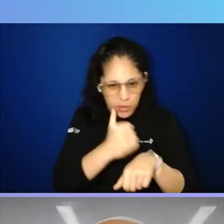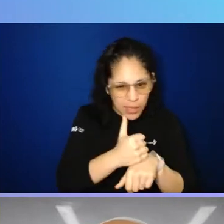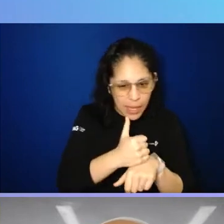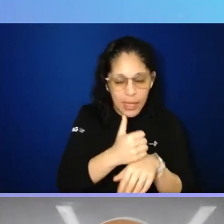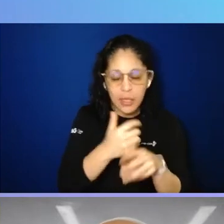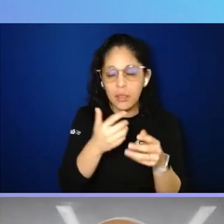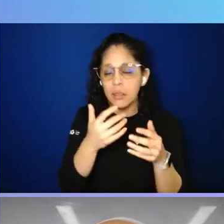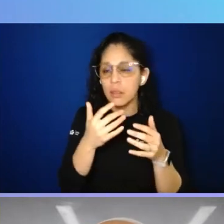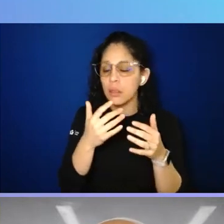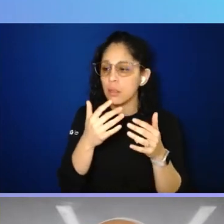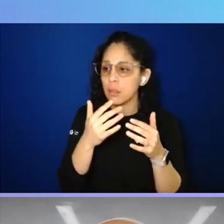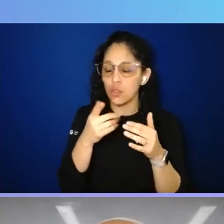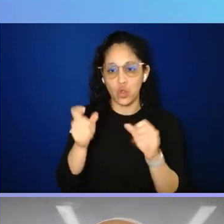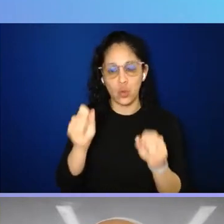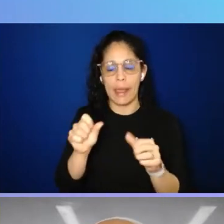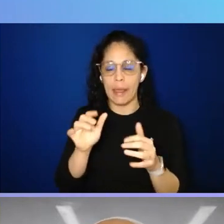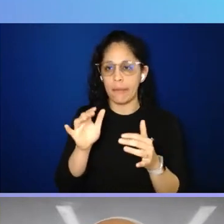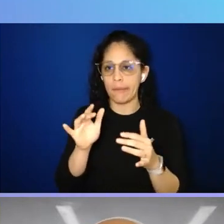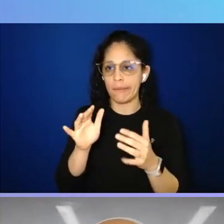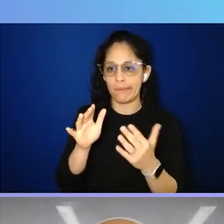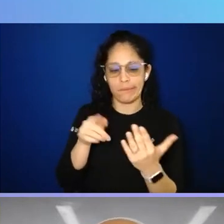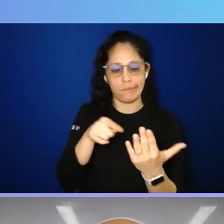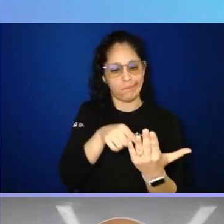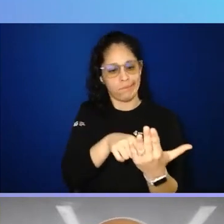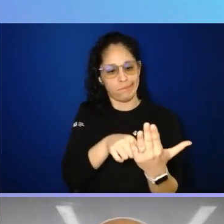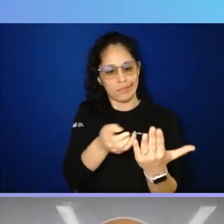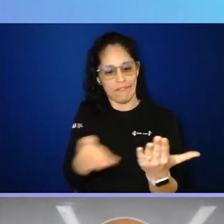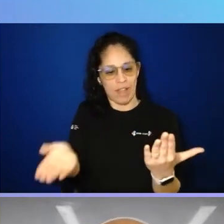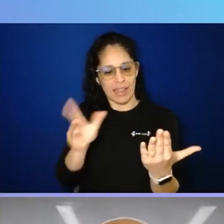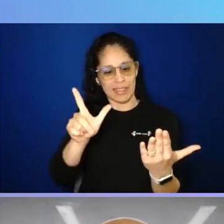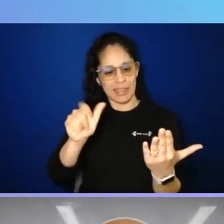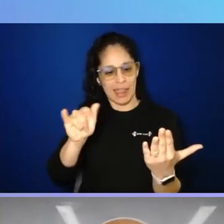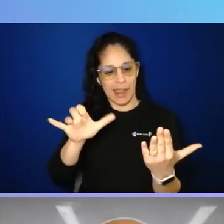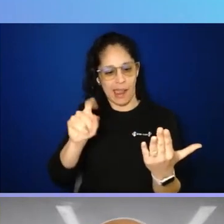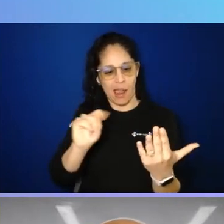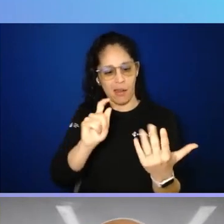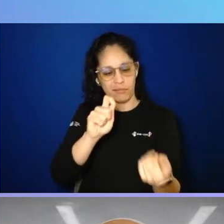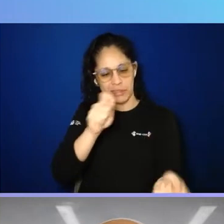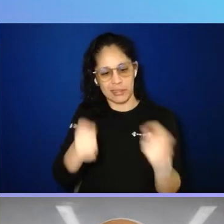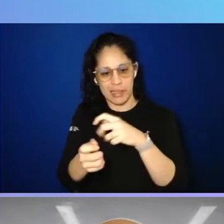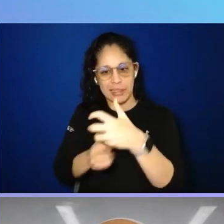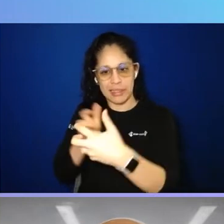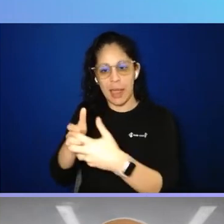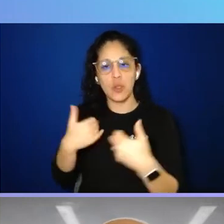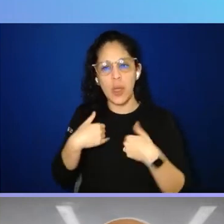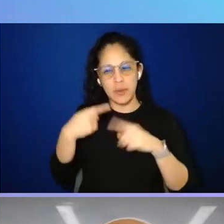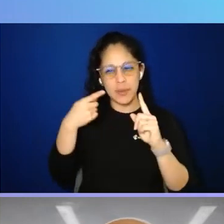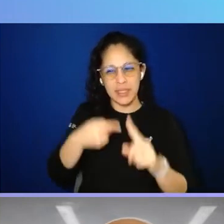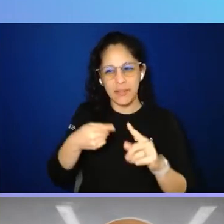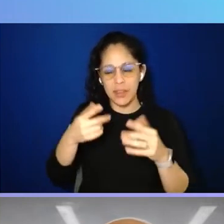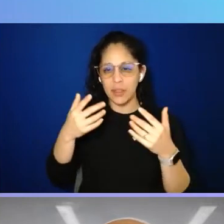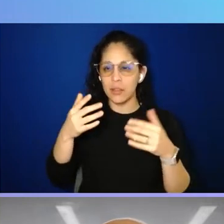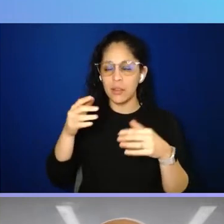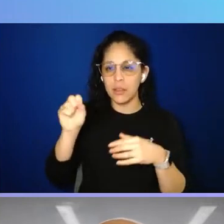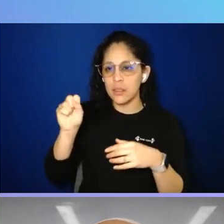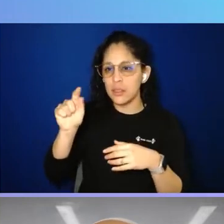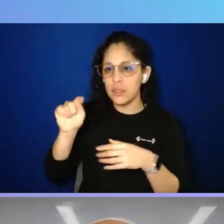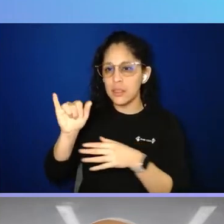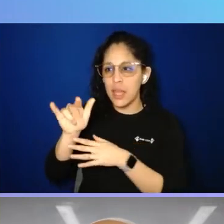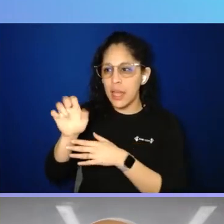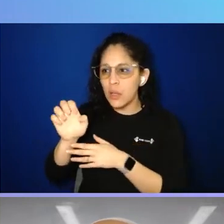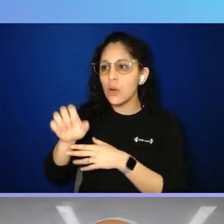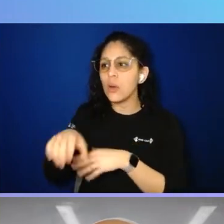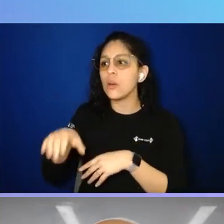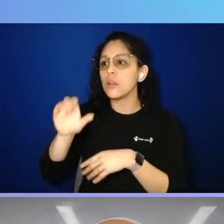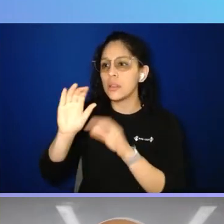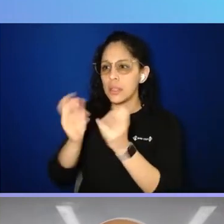your or adapt your layout, you have this concept of size classes, and you have horizontal size class, vertical size